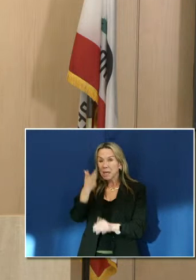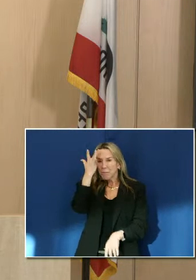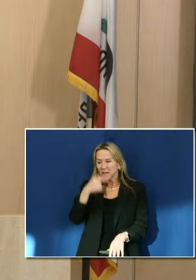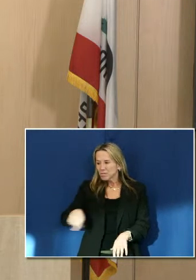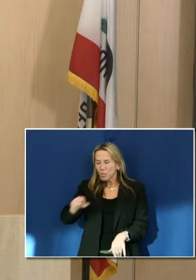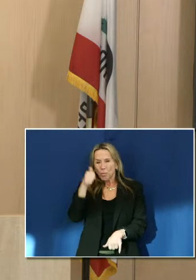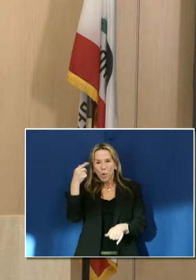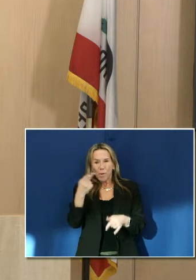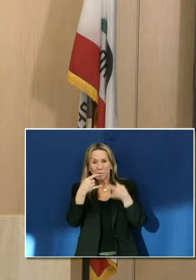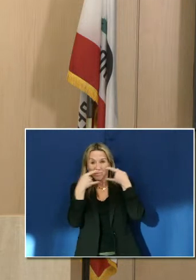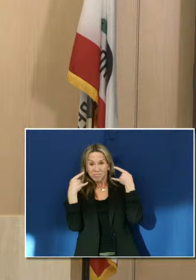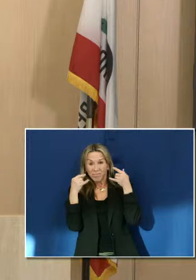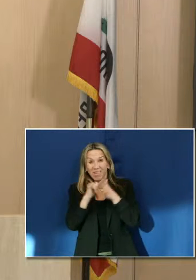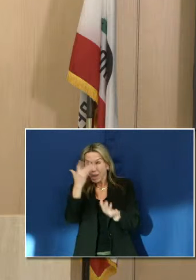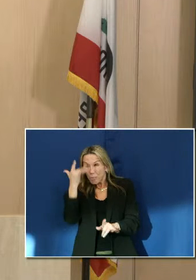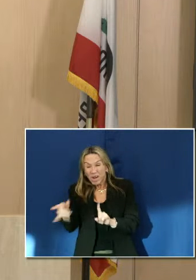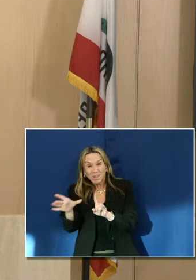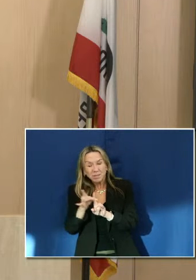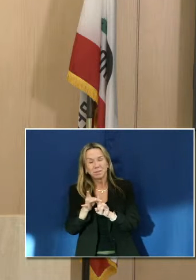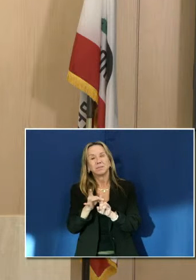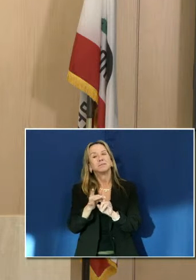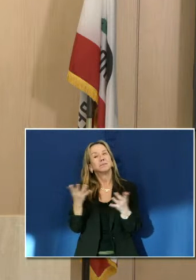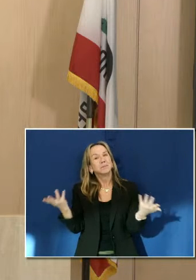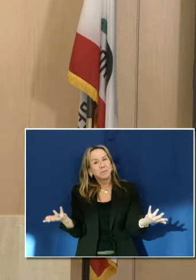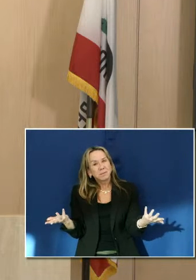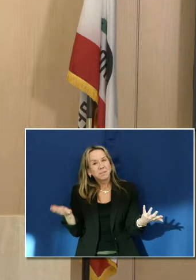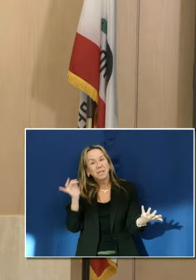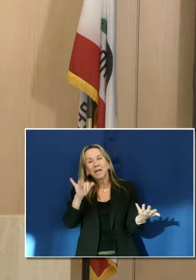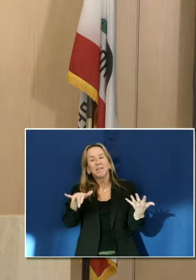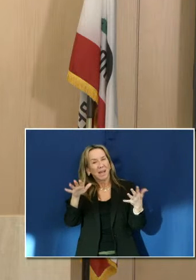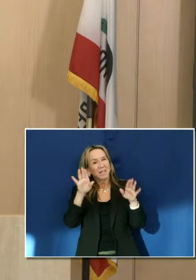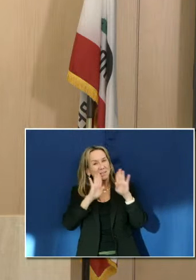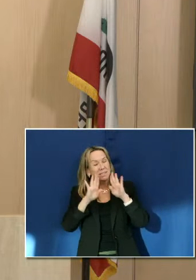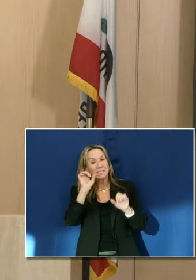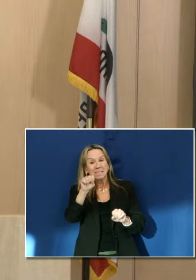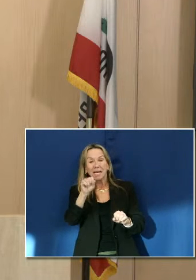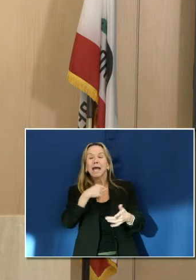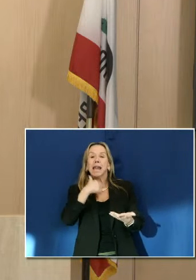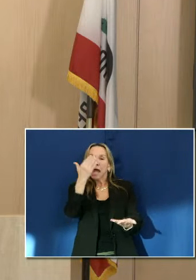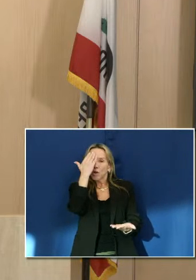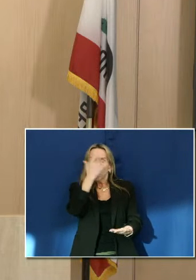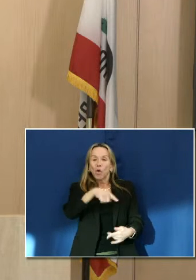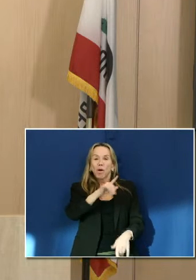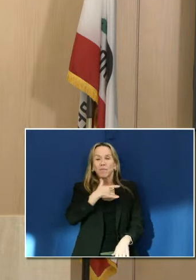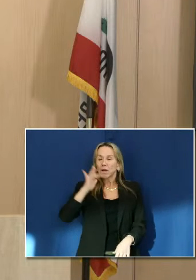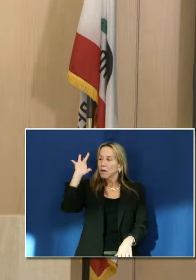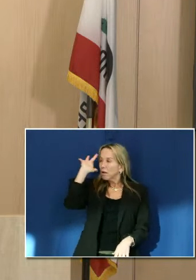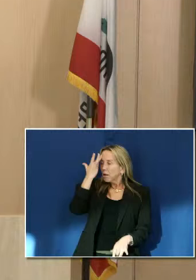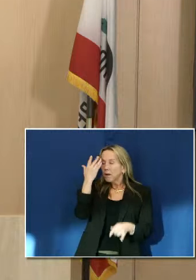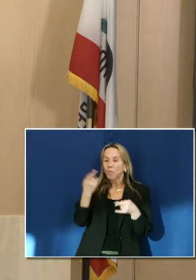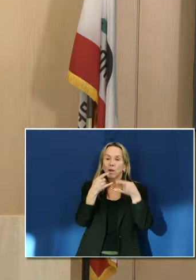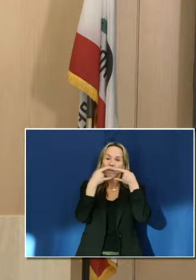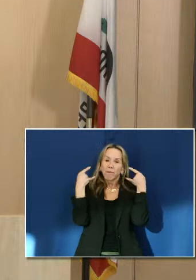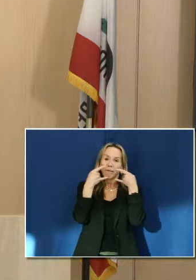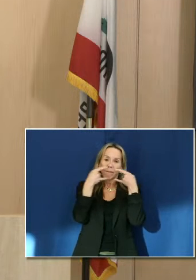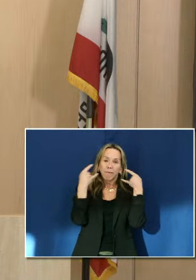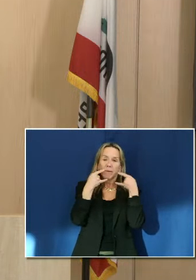day what they think is this. This is a pain to wear at times. I think we're all tired of it. You know what's more of a